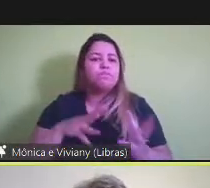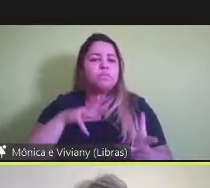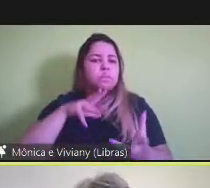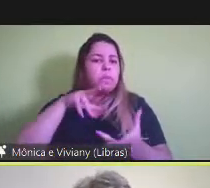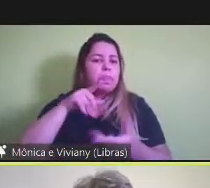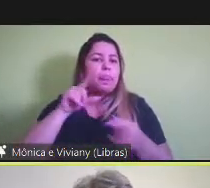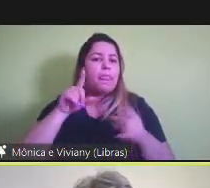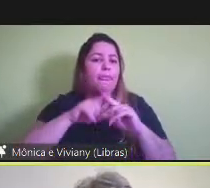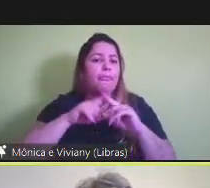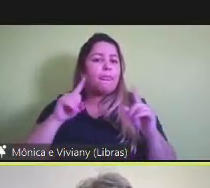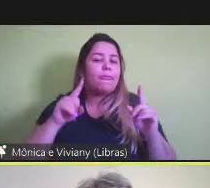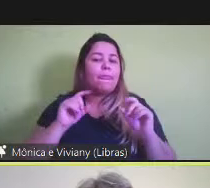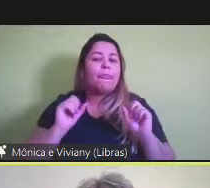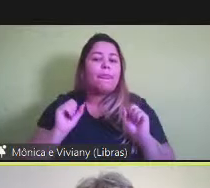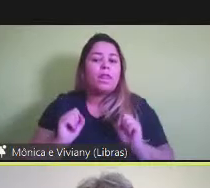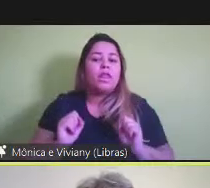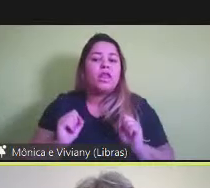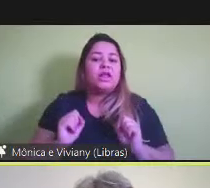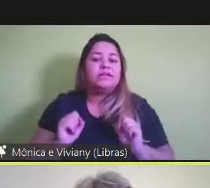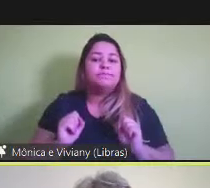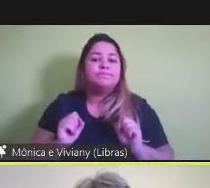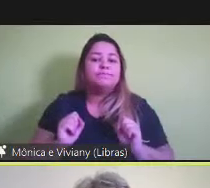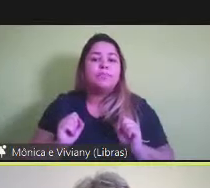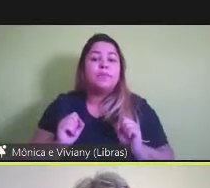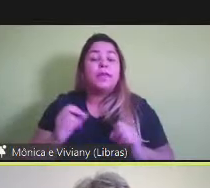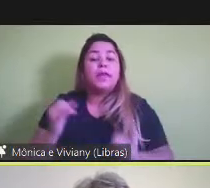can think about this universe.